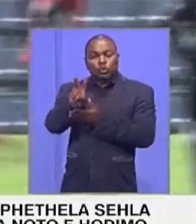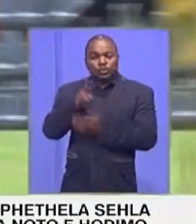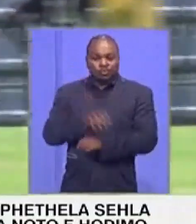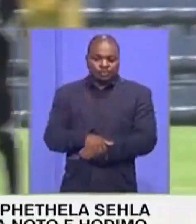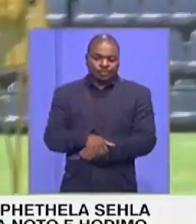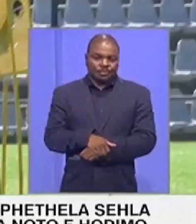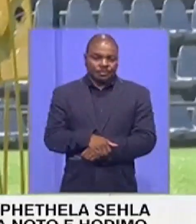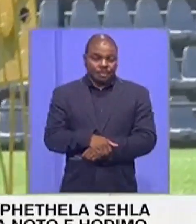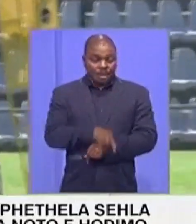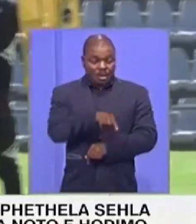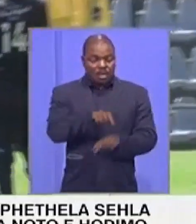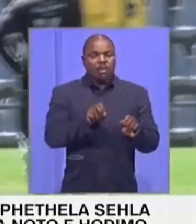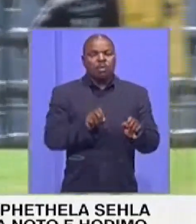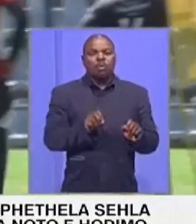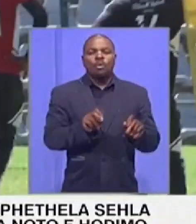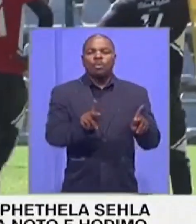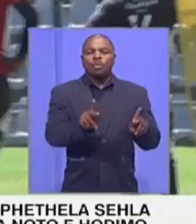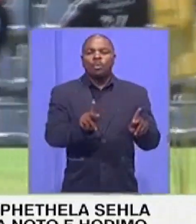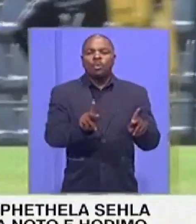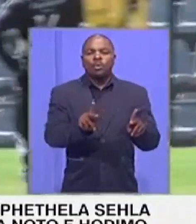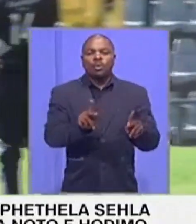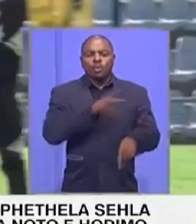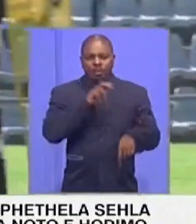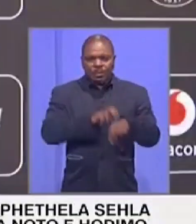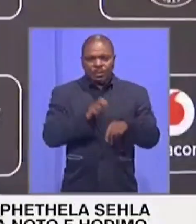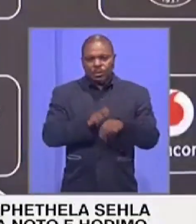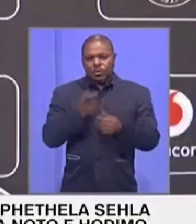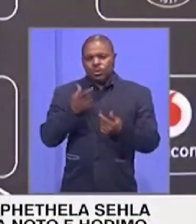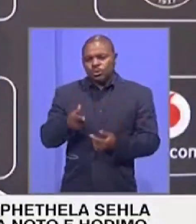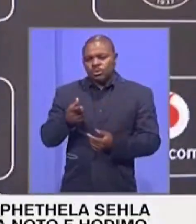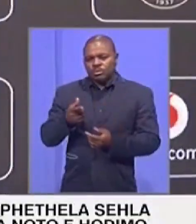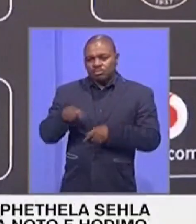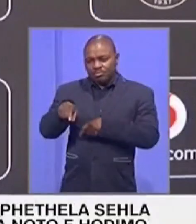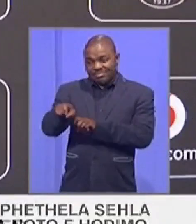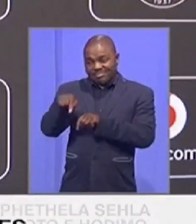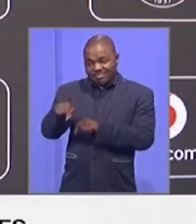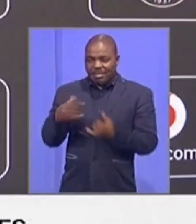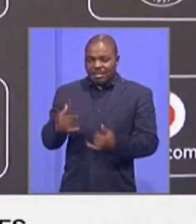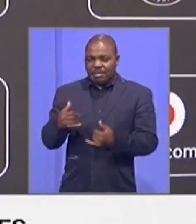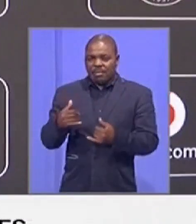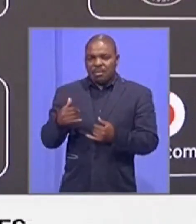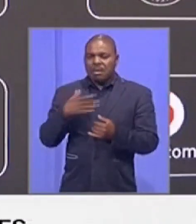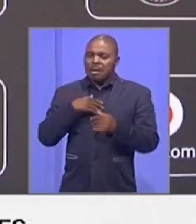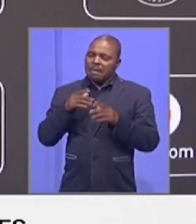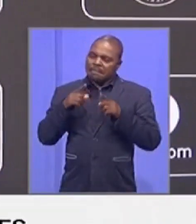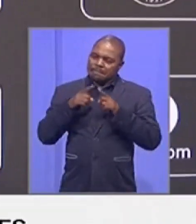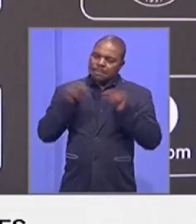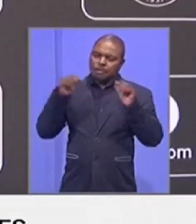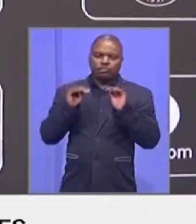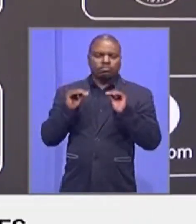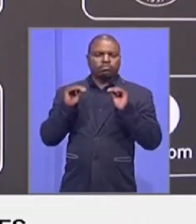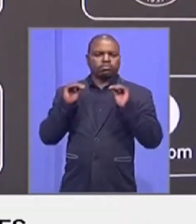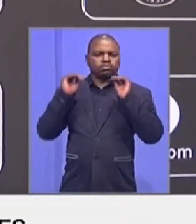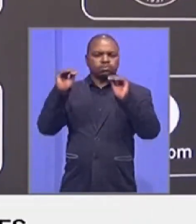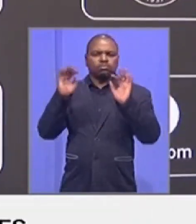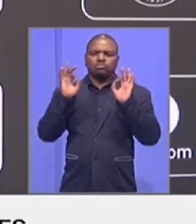us to finish this season in a very good